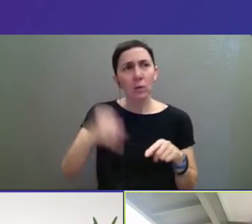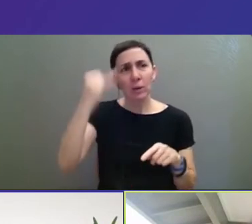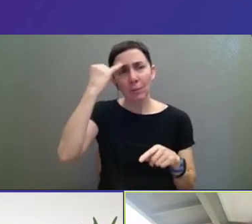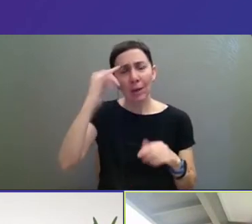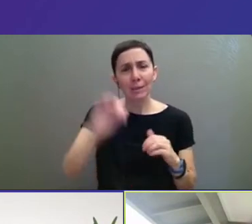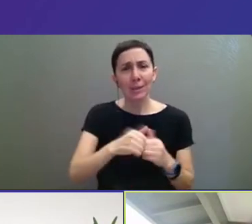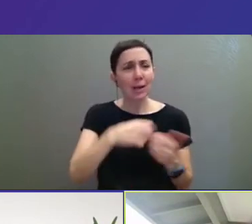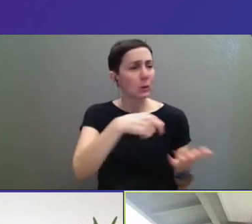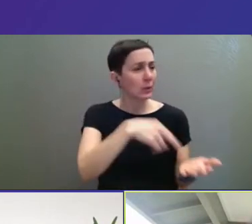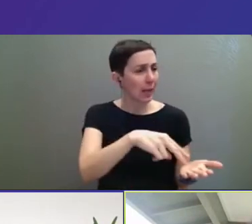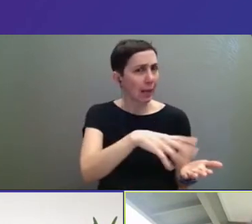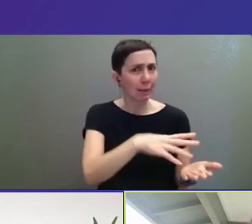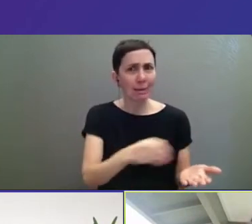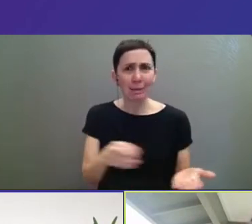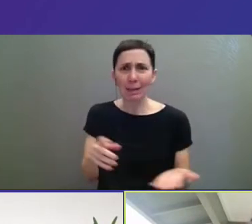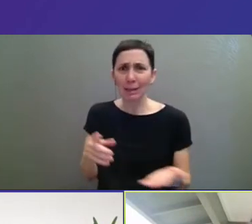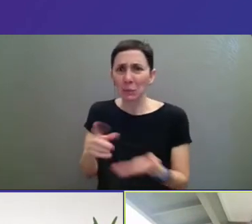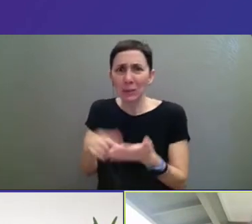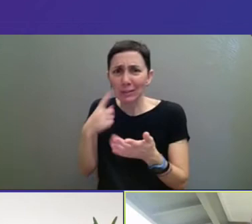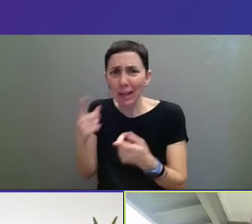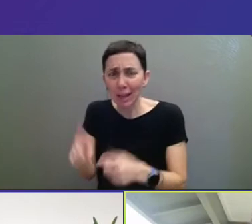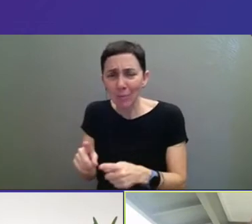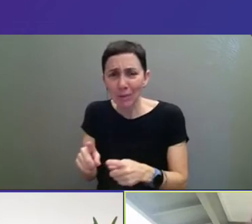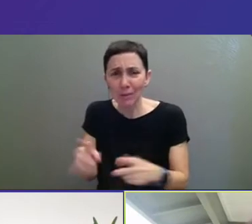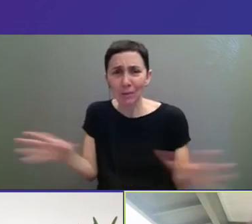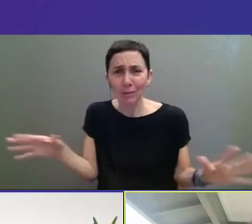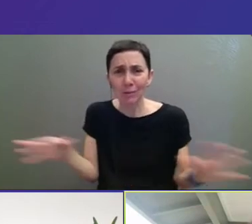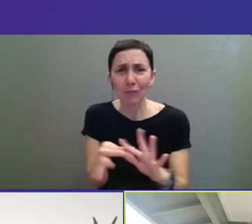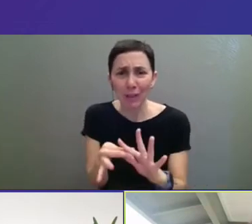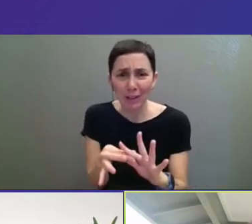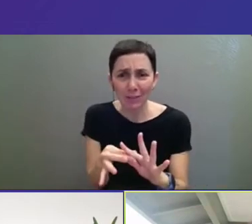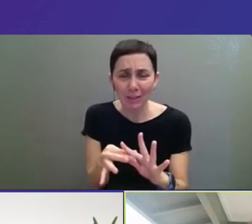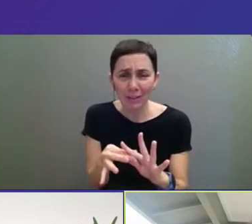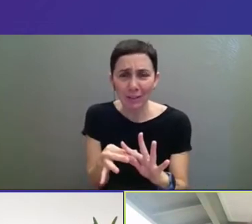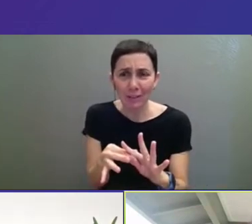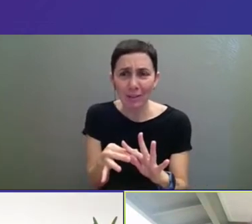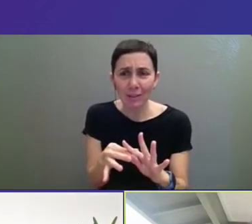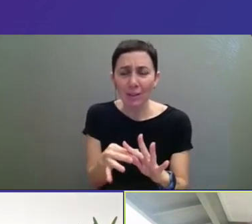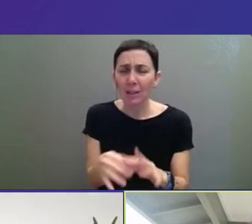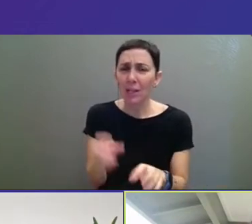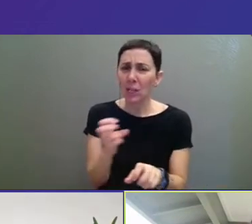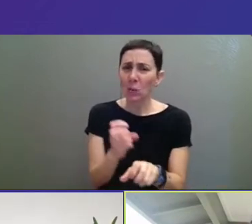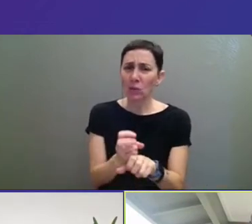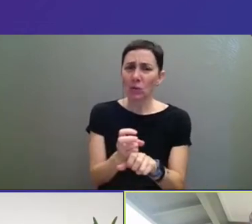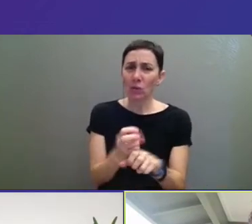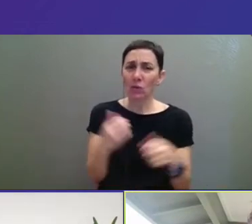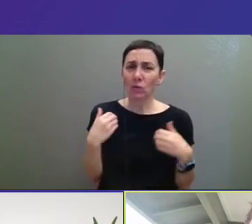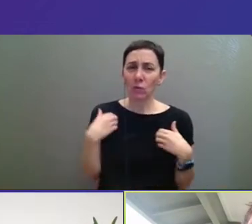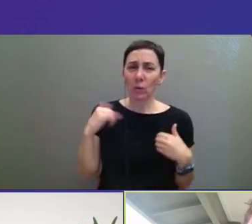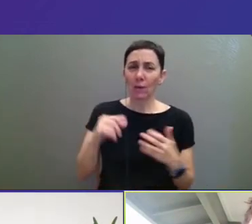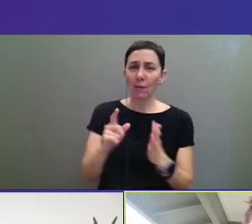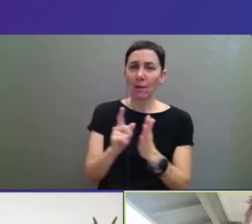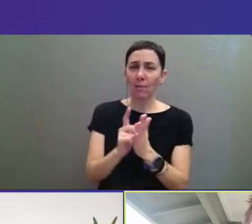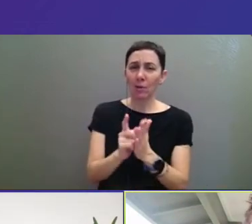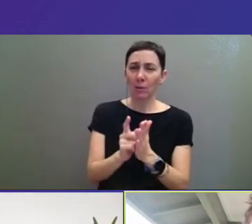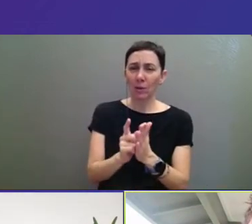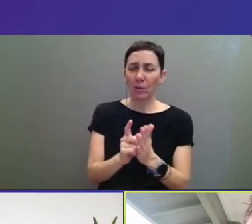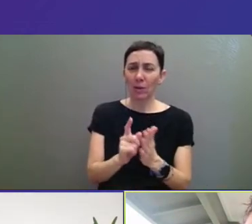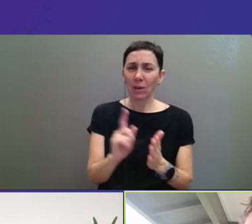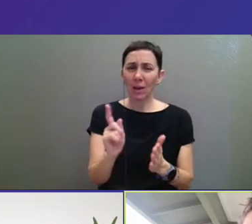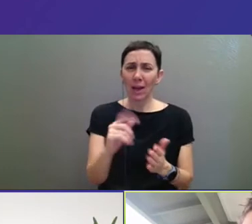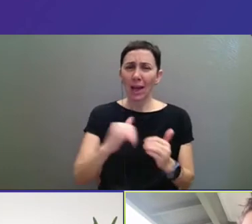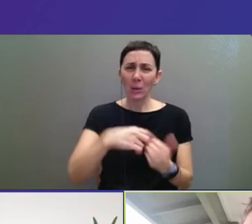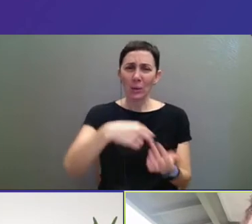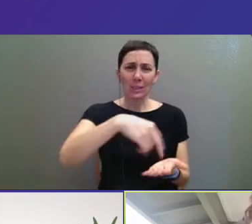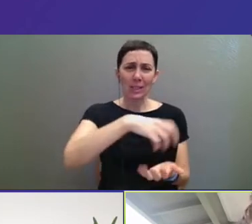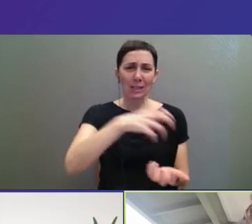were relevant together. And it was really difficult to have that moment of, where does dance fit in my